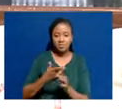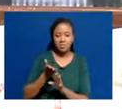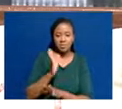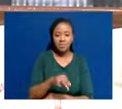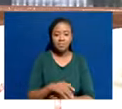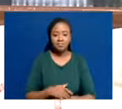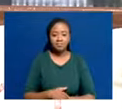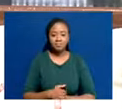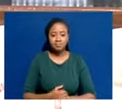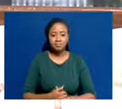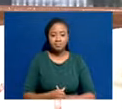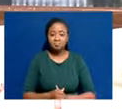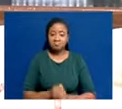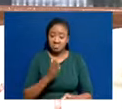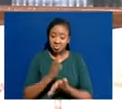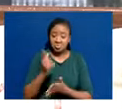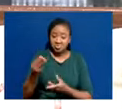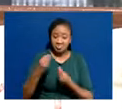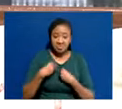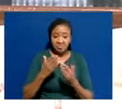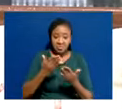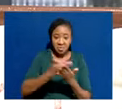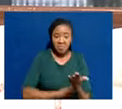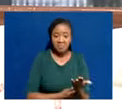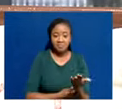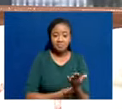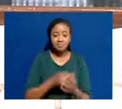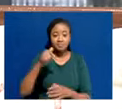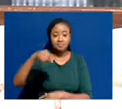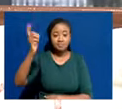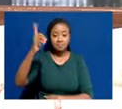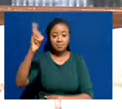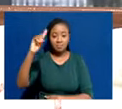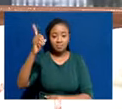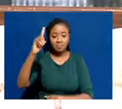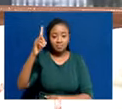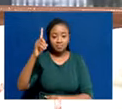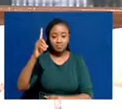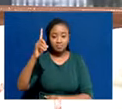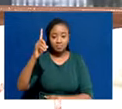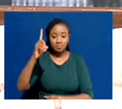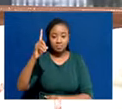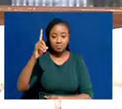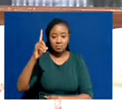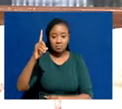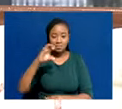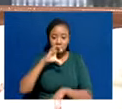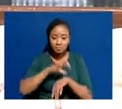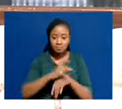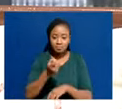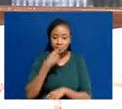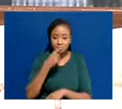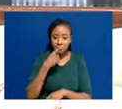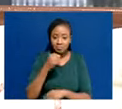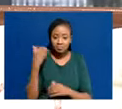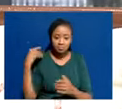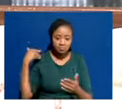it. And they gave me the report. Nairobi had not received drugs, medicine, for 3